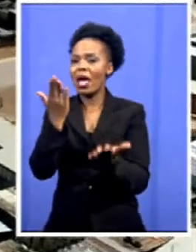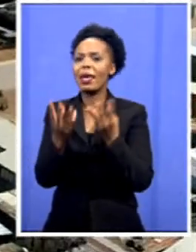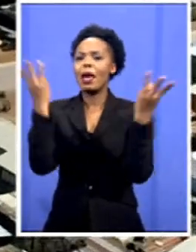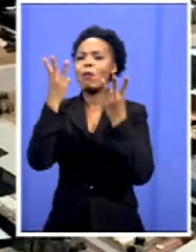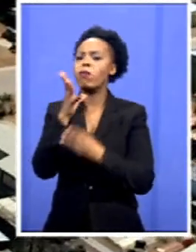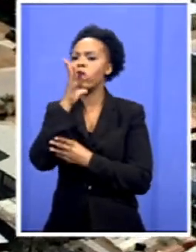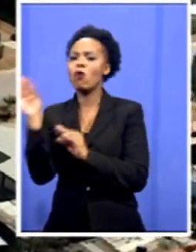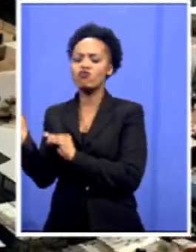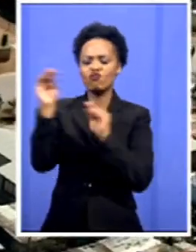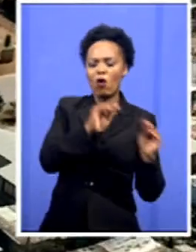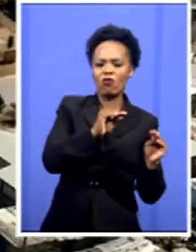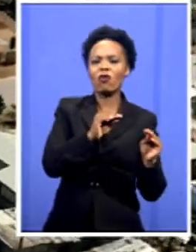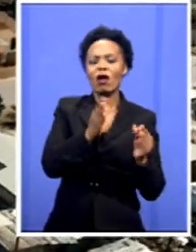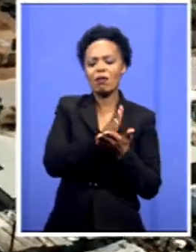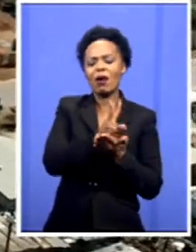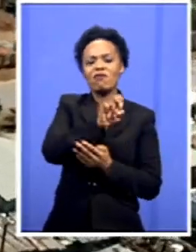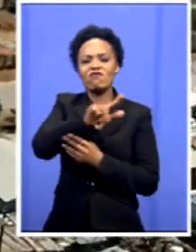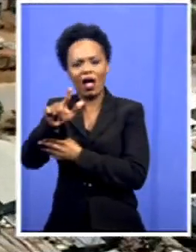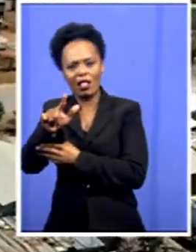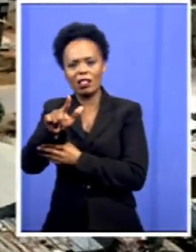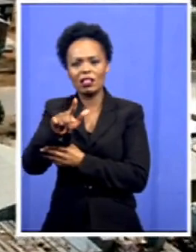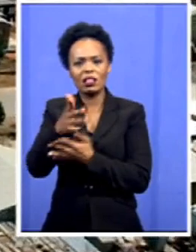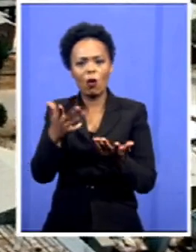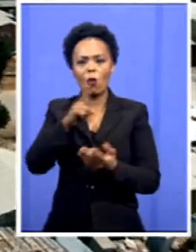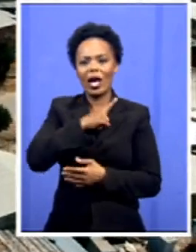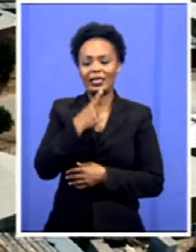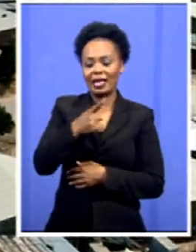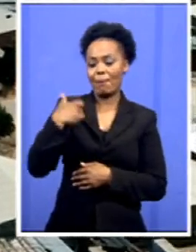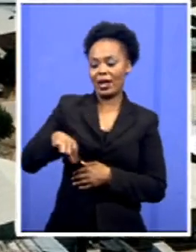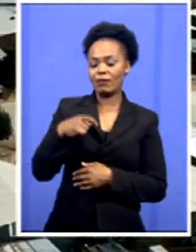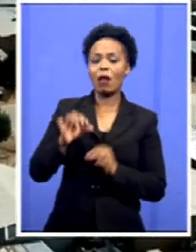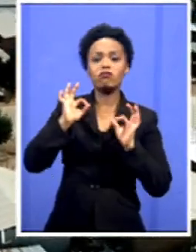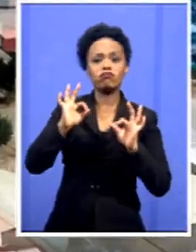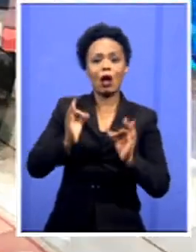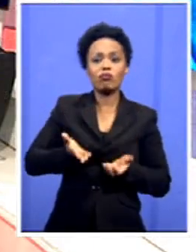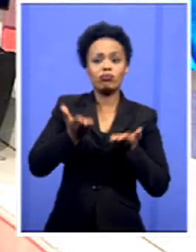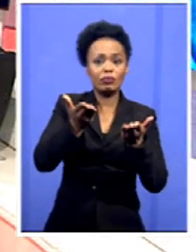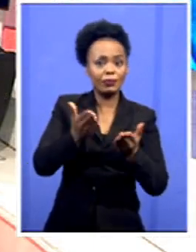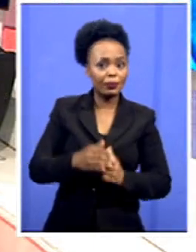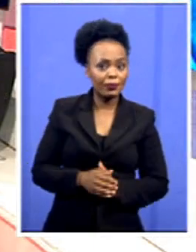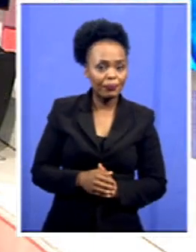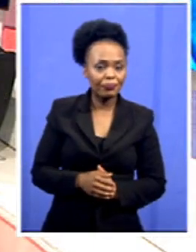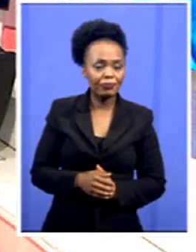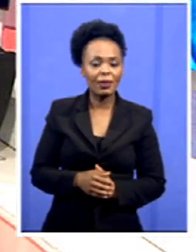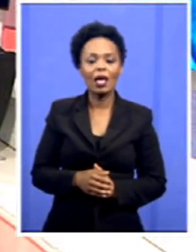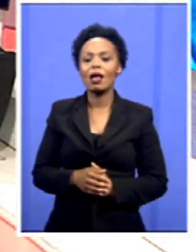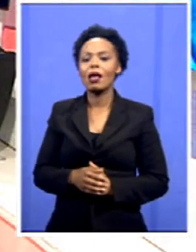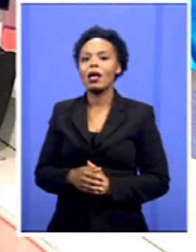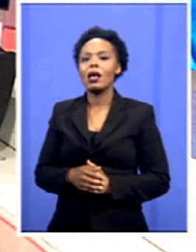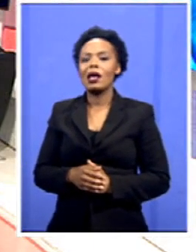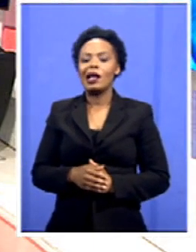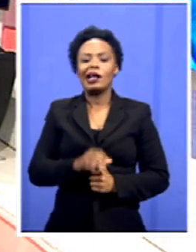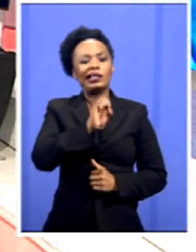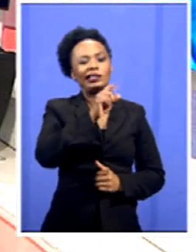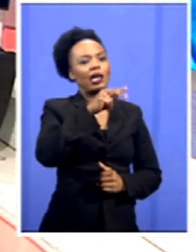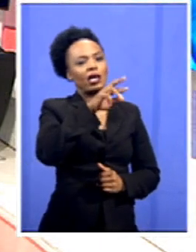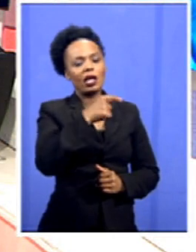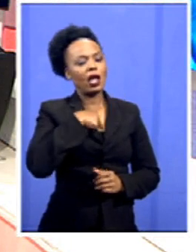to a municipality that is well run? Let me start with you, Isaac. No, Sakina, I think it's not